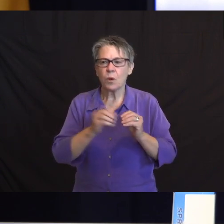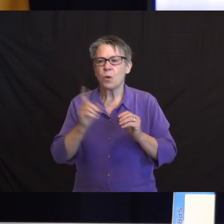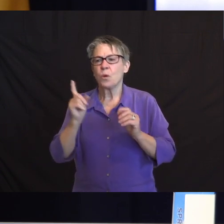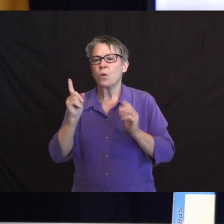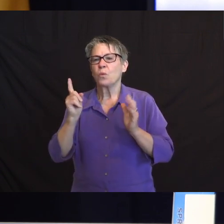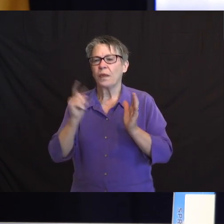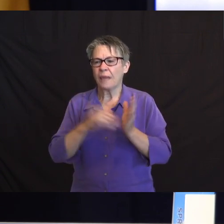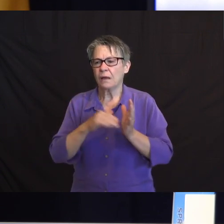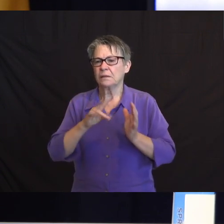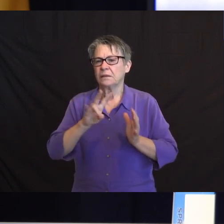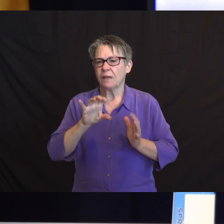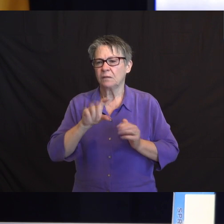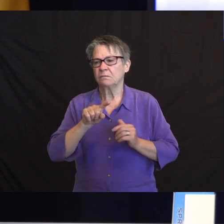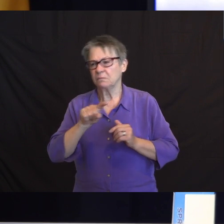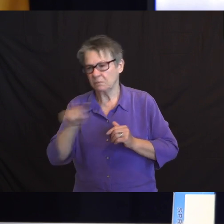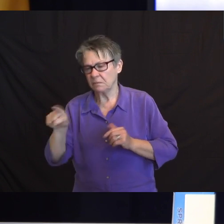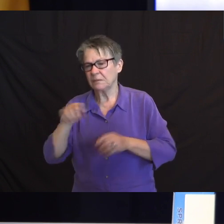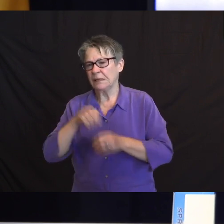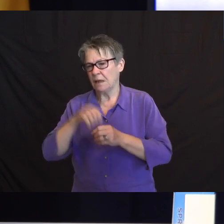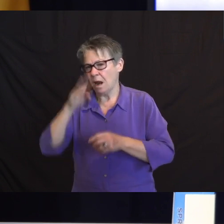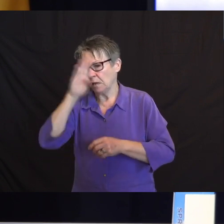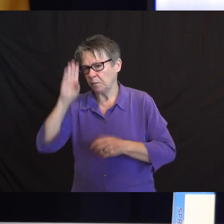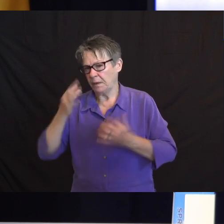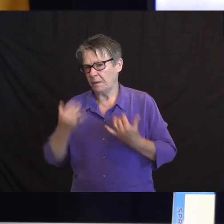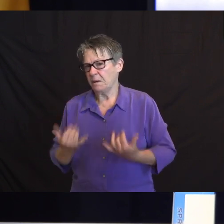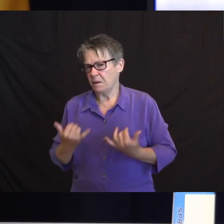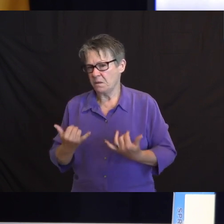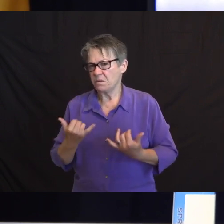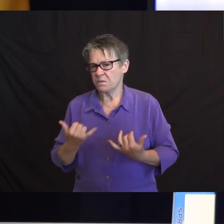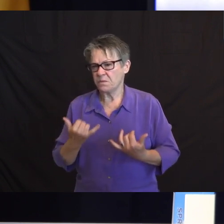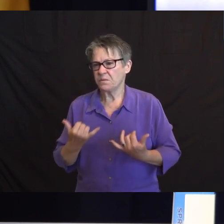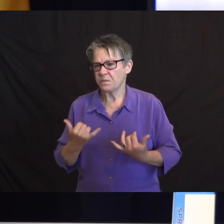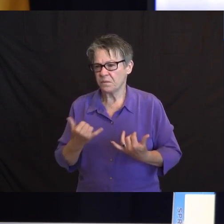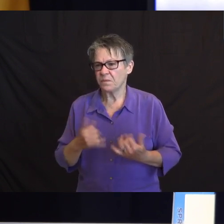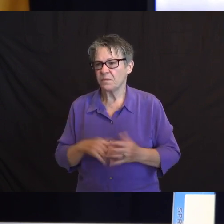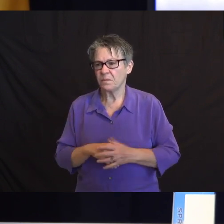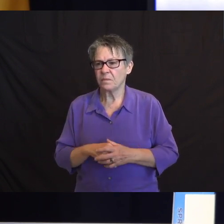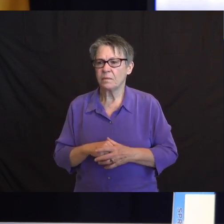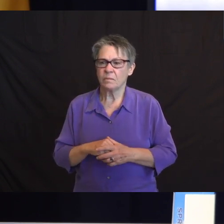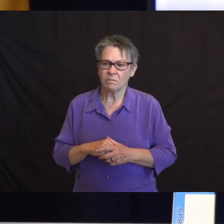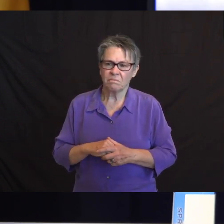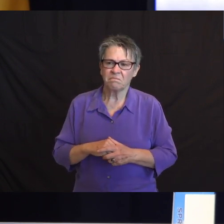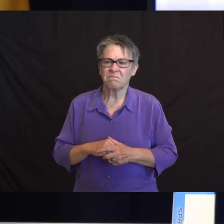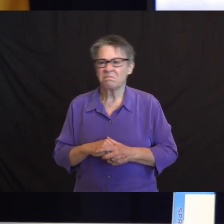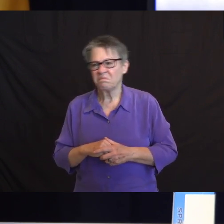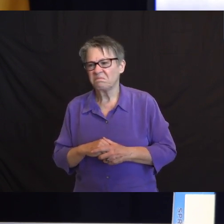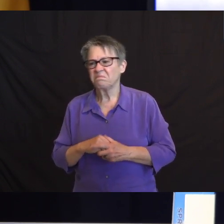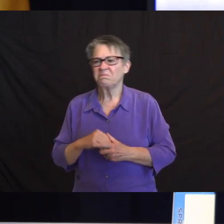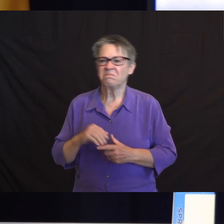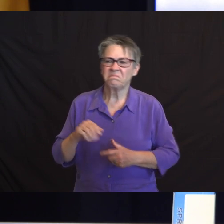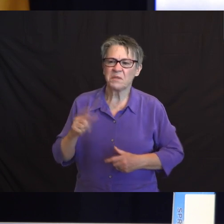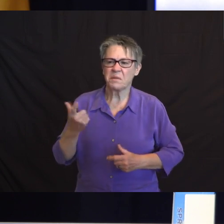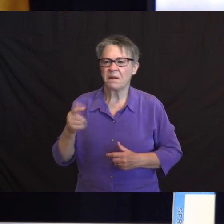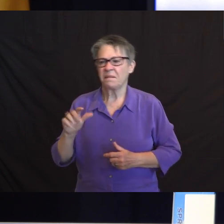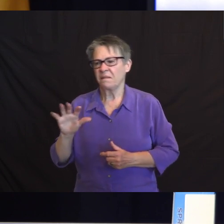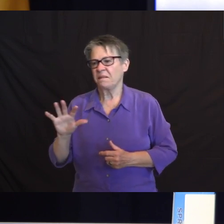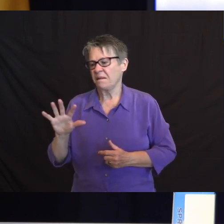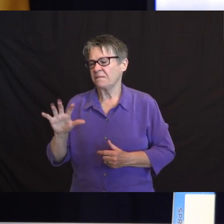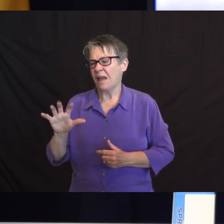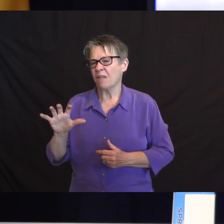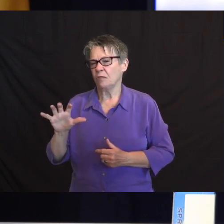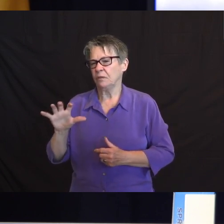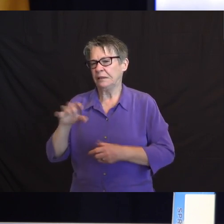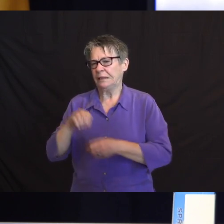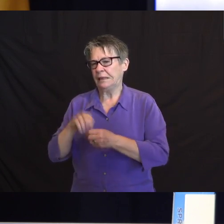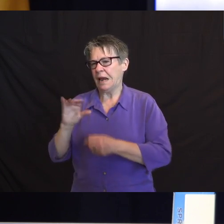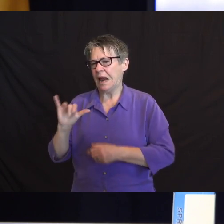critical care. 74% of those patients are on ventilators. There are 2 new cases